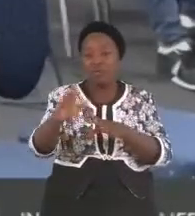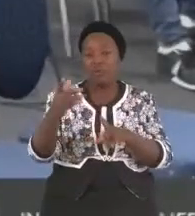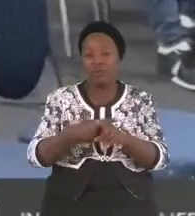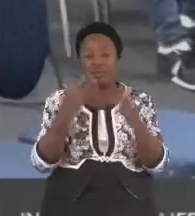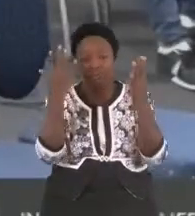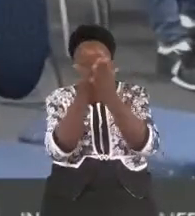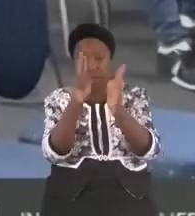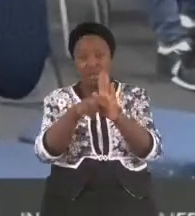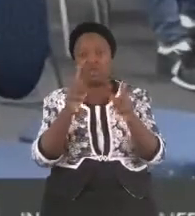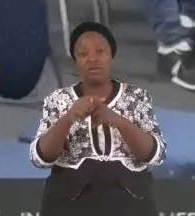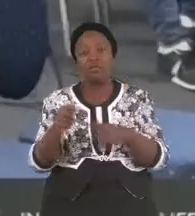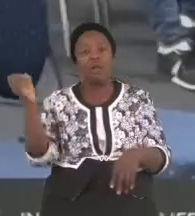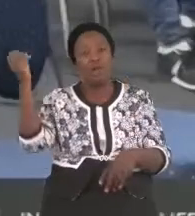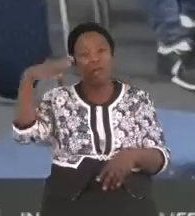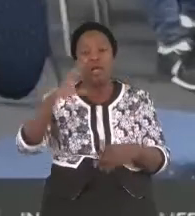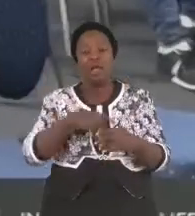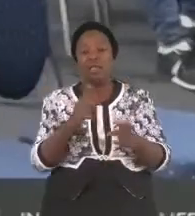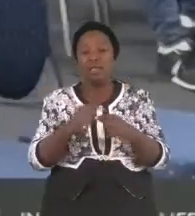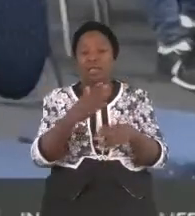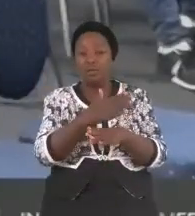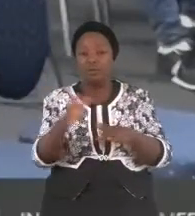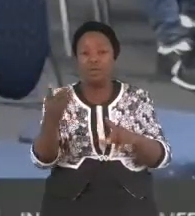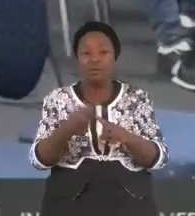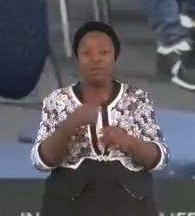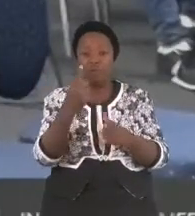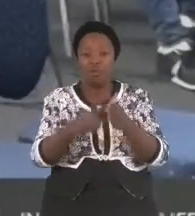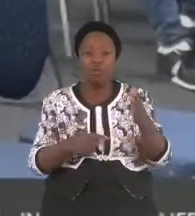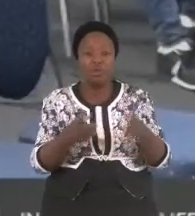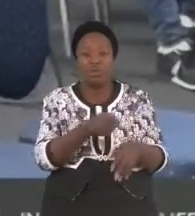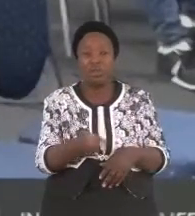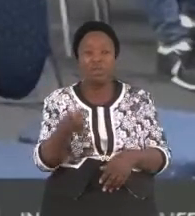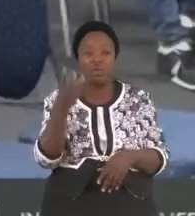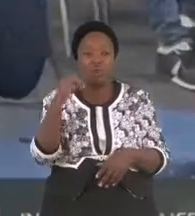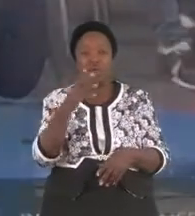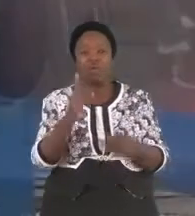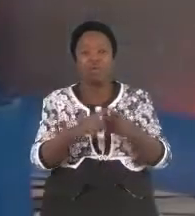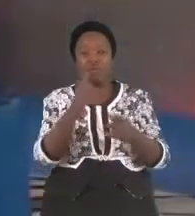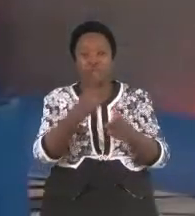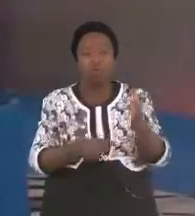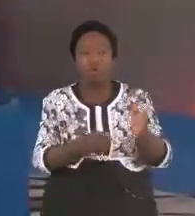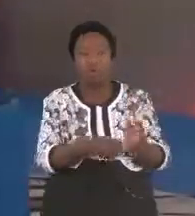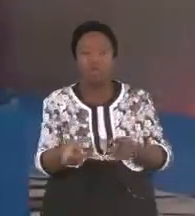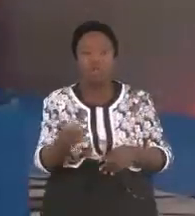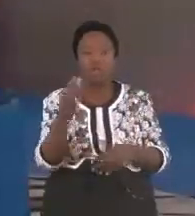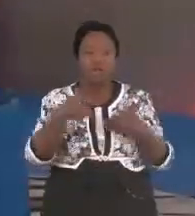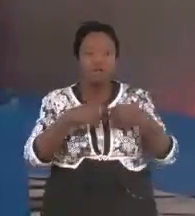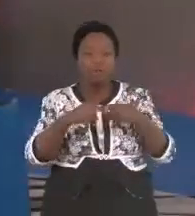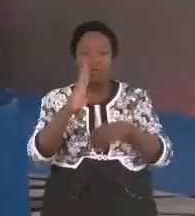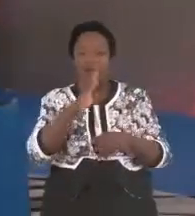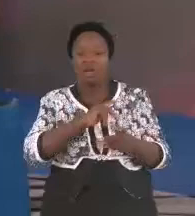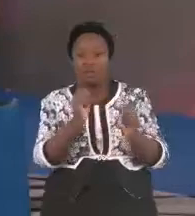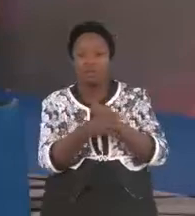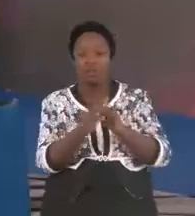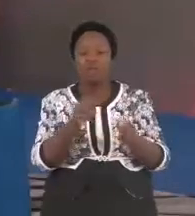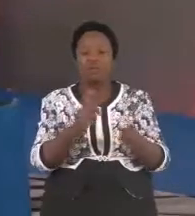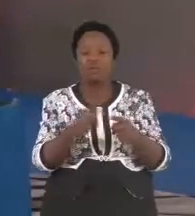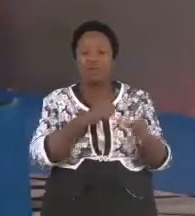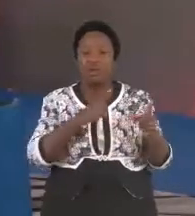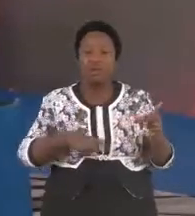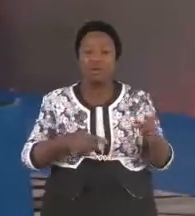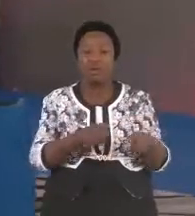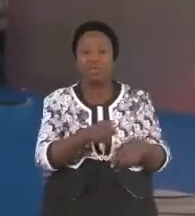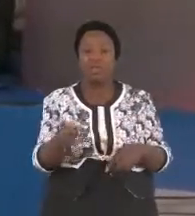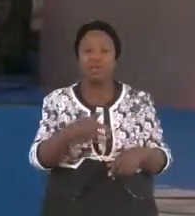light, away from what they were to what they ought to be, and turn them to the Lord their God, their